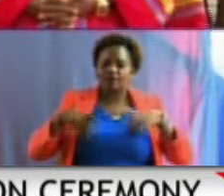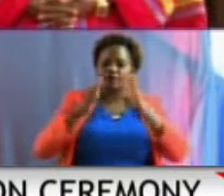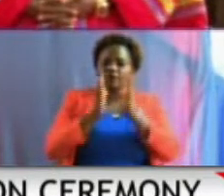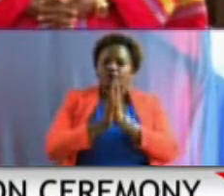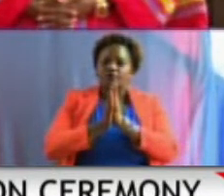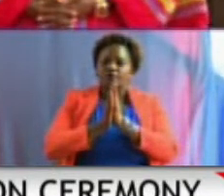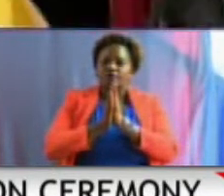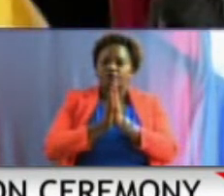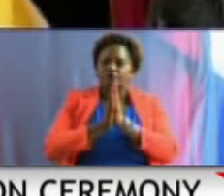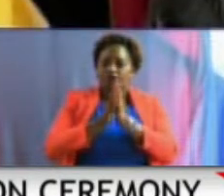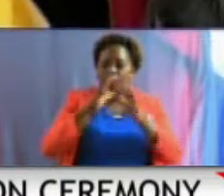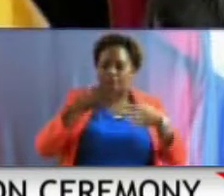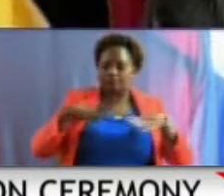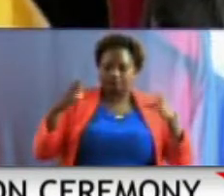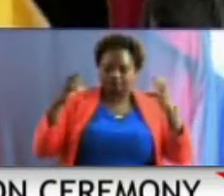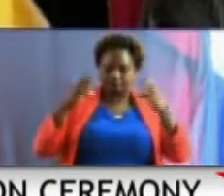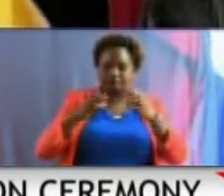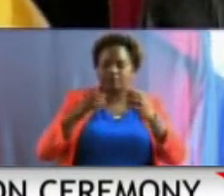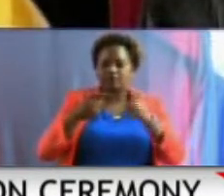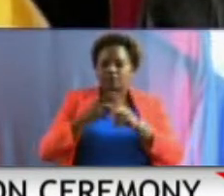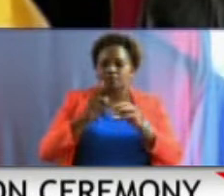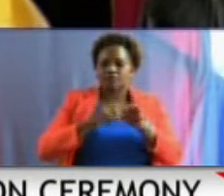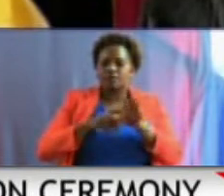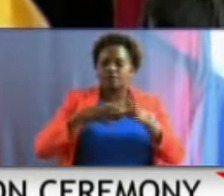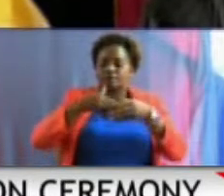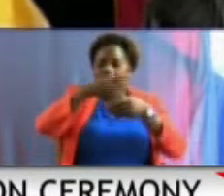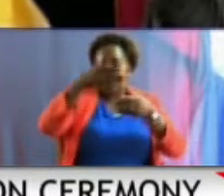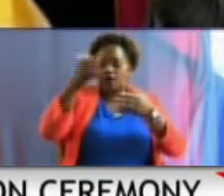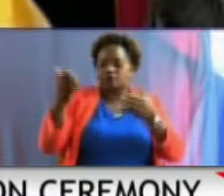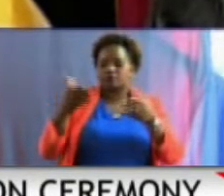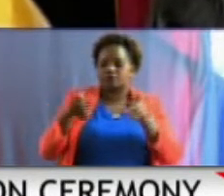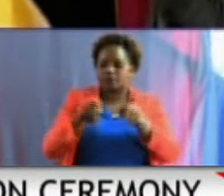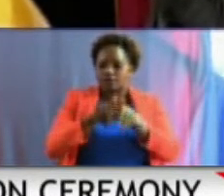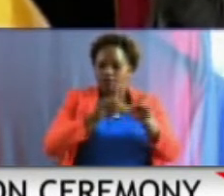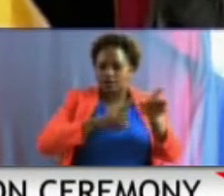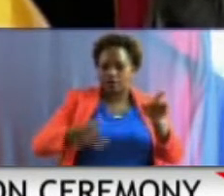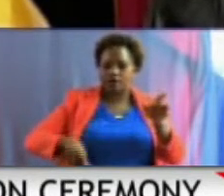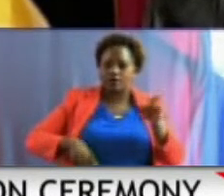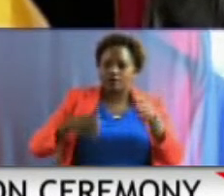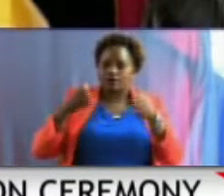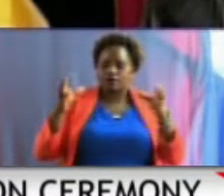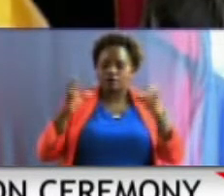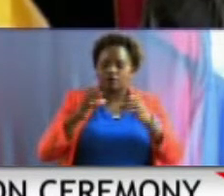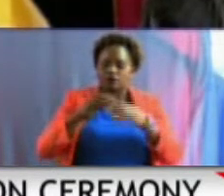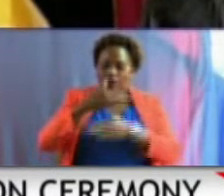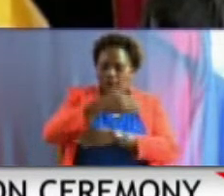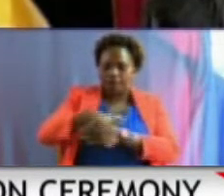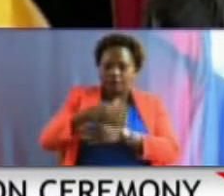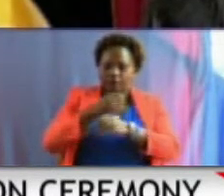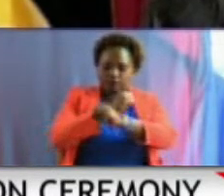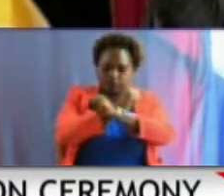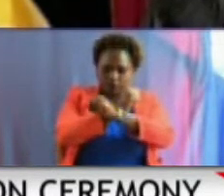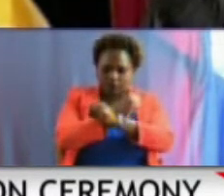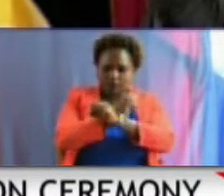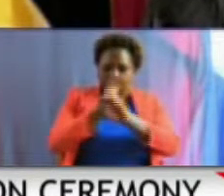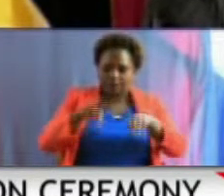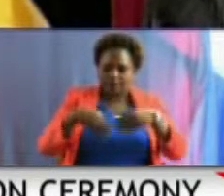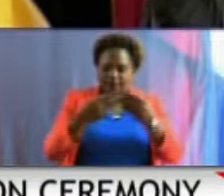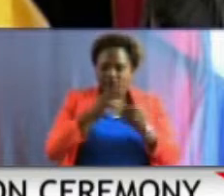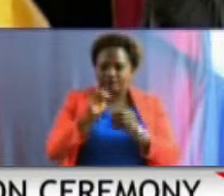our graduates, the King of Glory, as they go out, the Lord, you will enlarge their territories and provide for